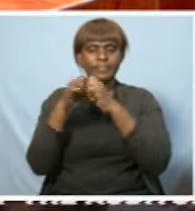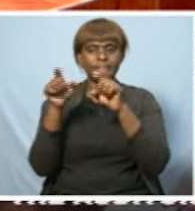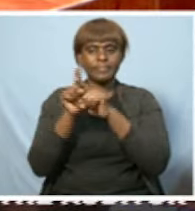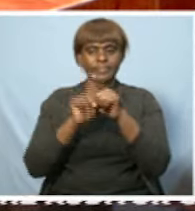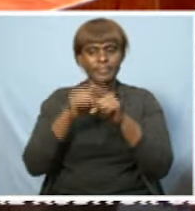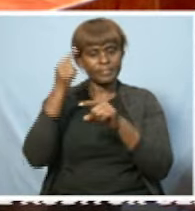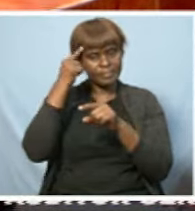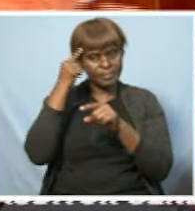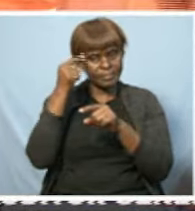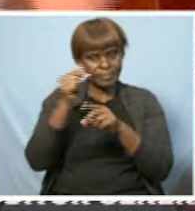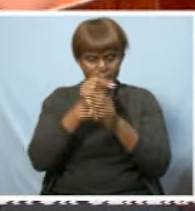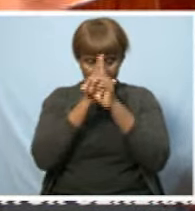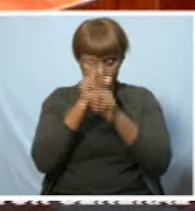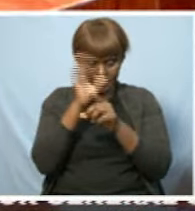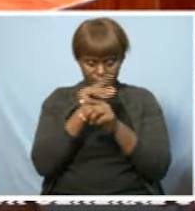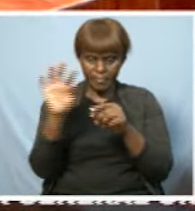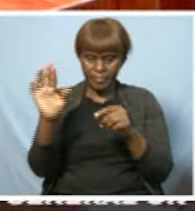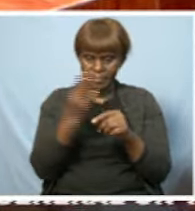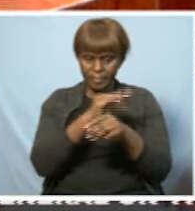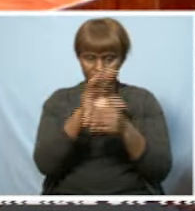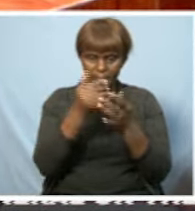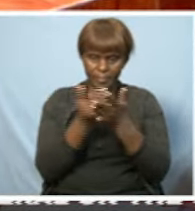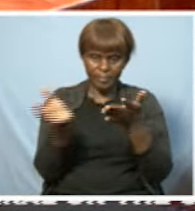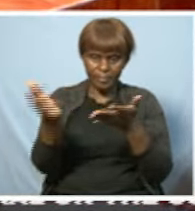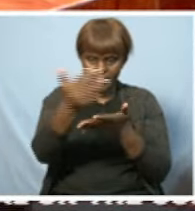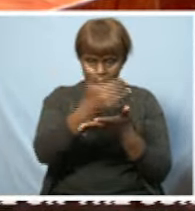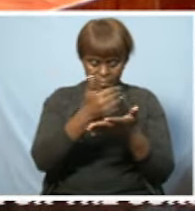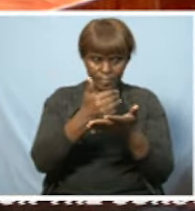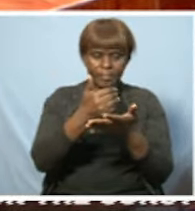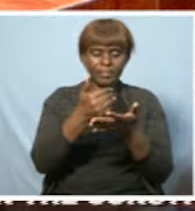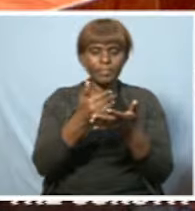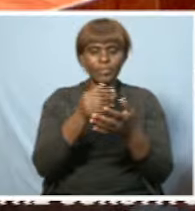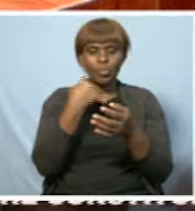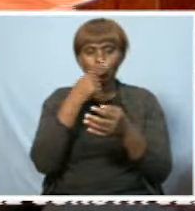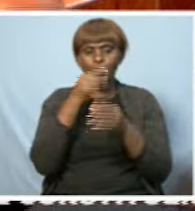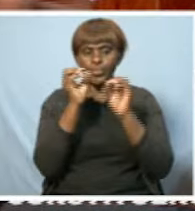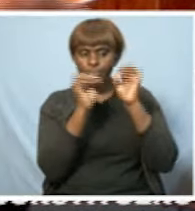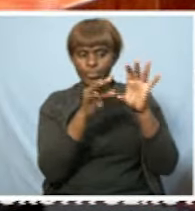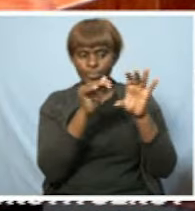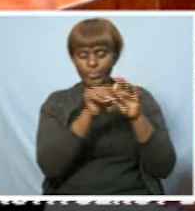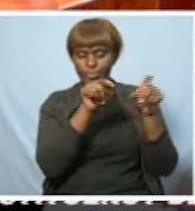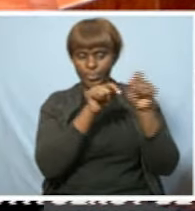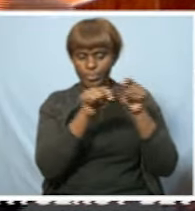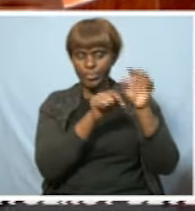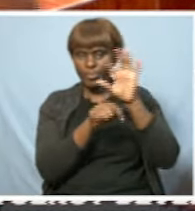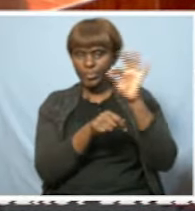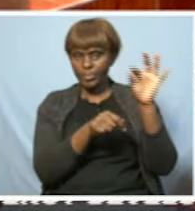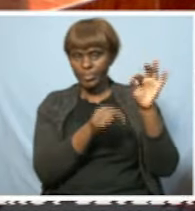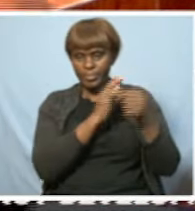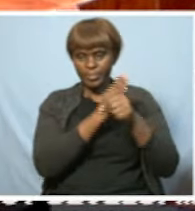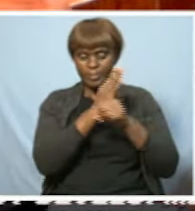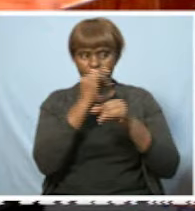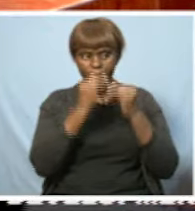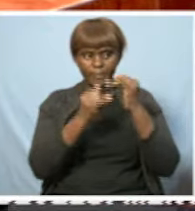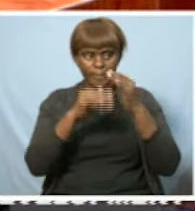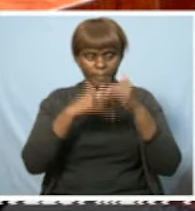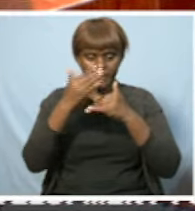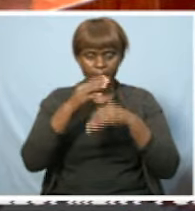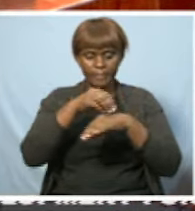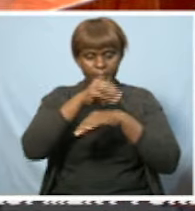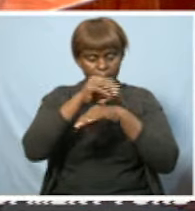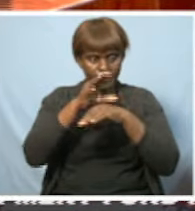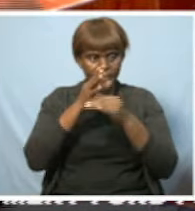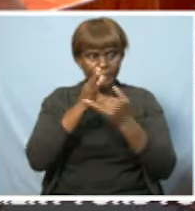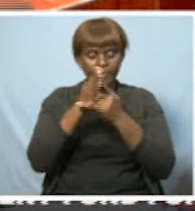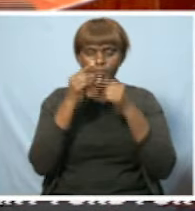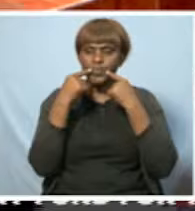a decision to record the funds, put them in Control 99, and then what followed was advice through a